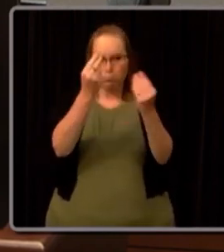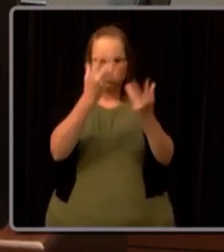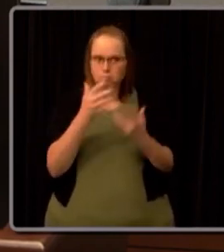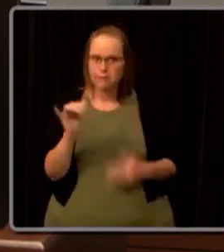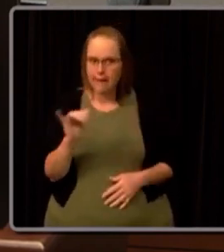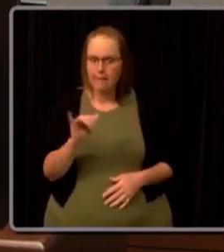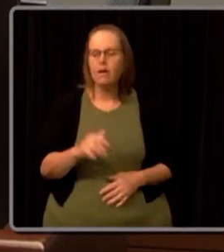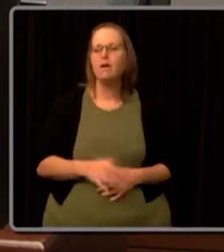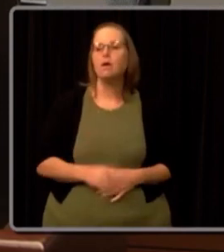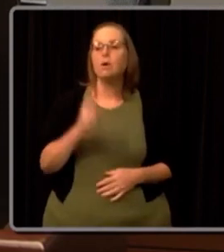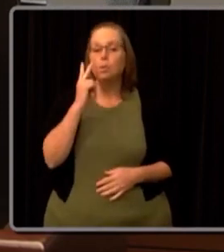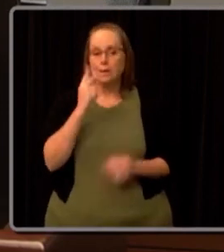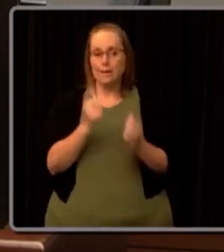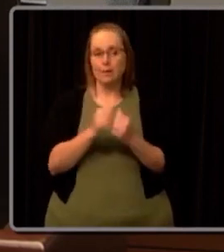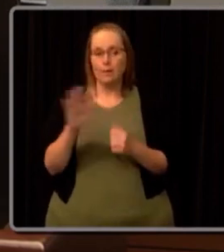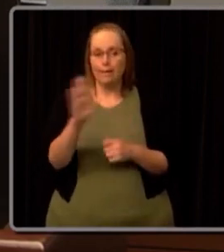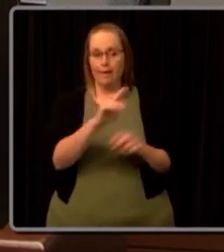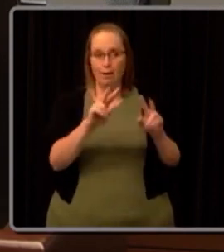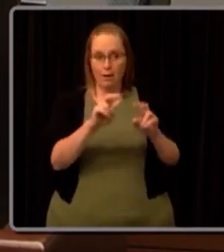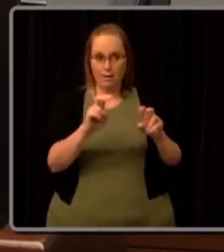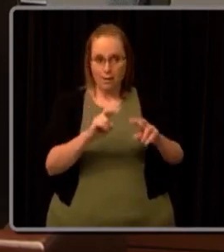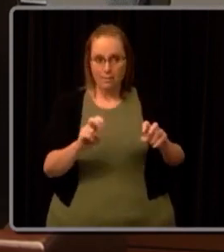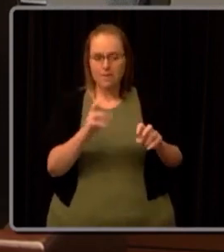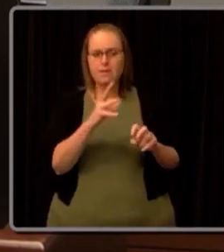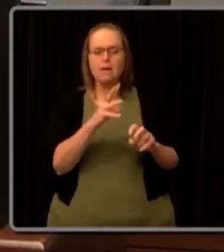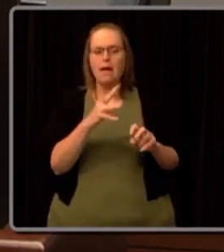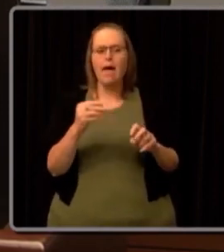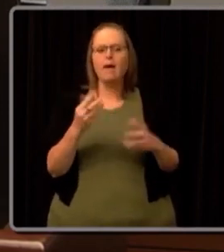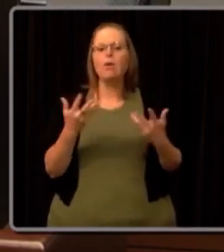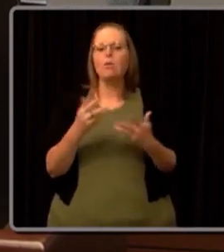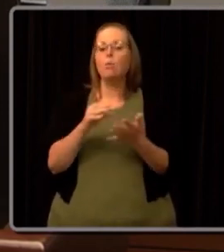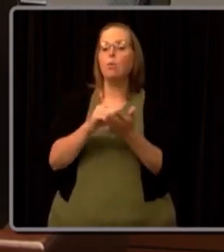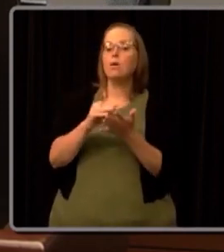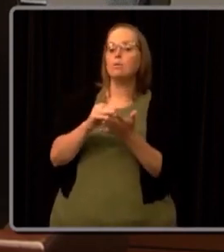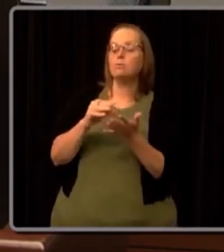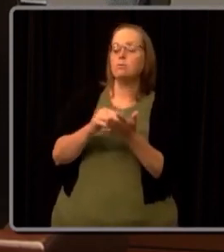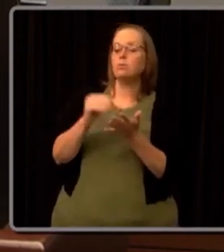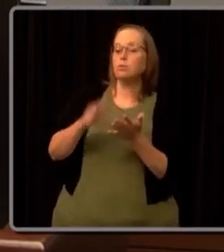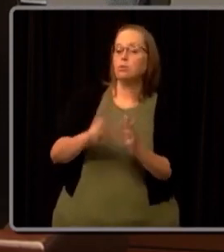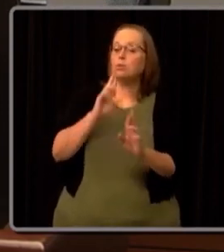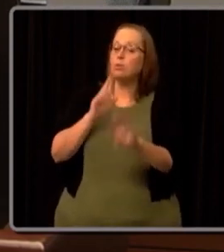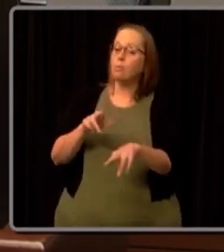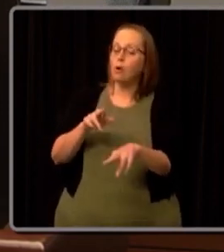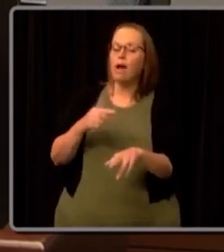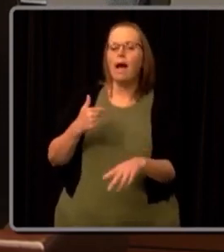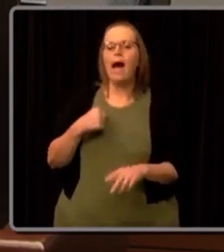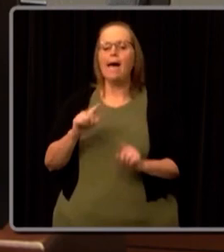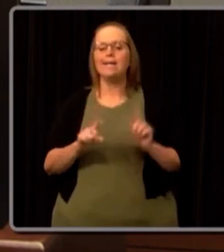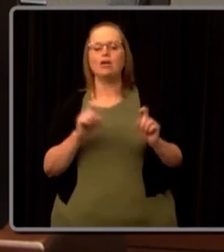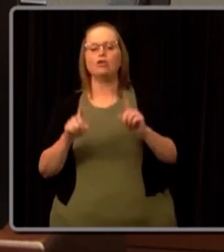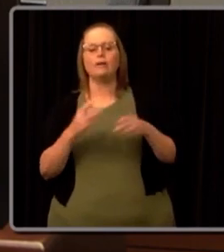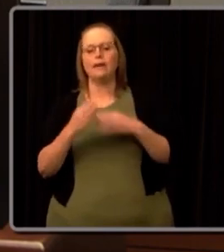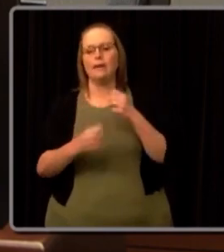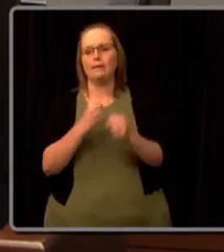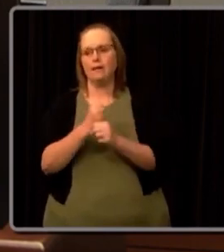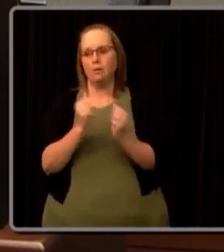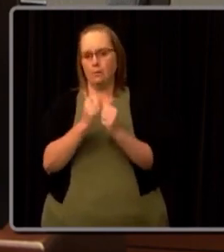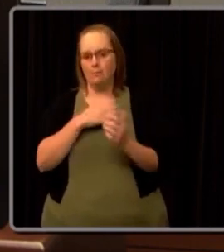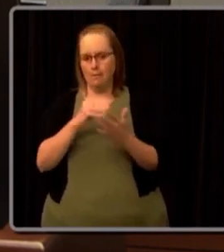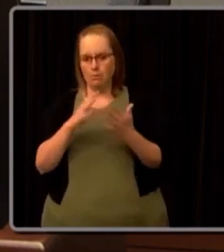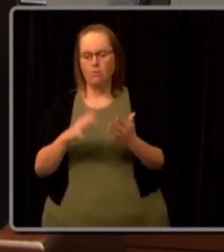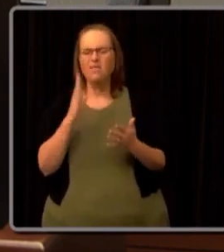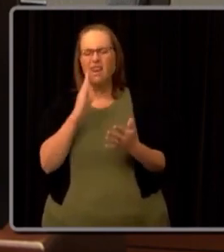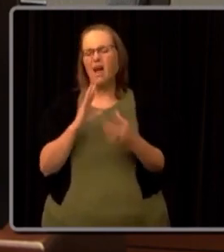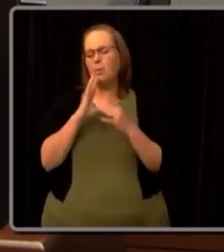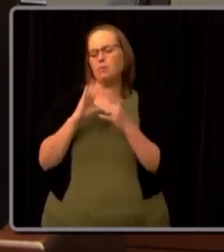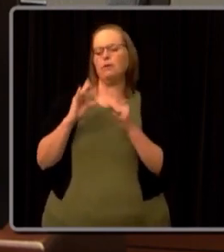We see this in their assessments that we do, and also in what students report. I did a survey of students at the end of the year this year, and I'll reference that a couple of